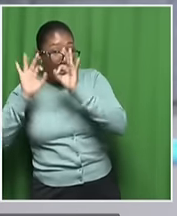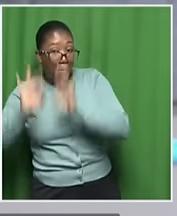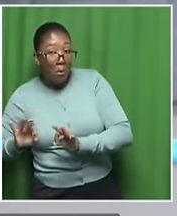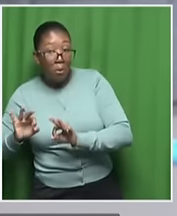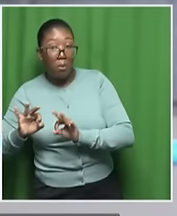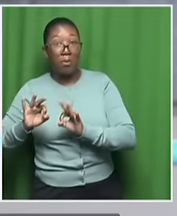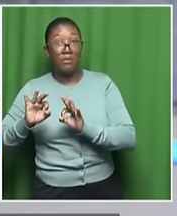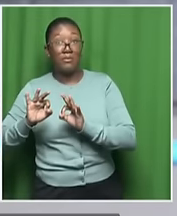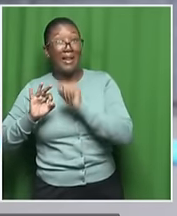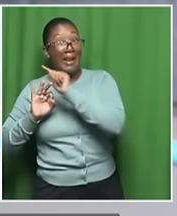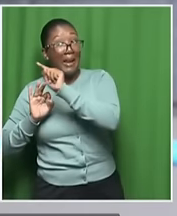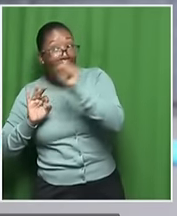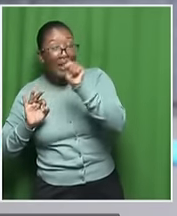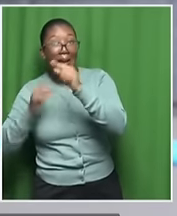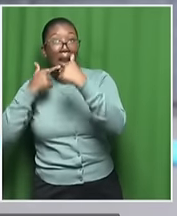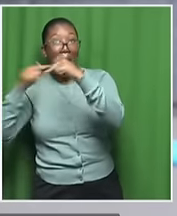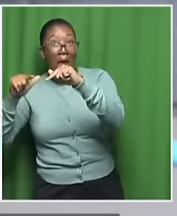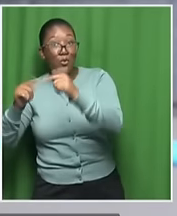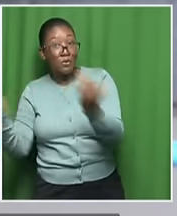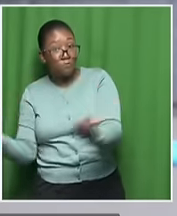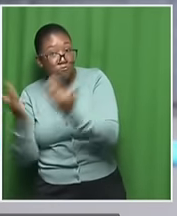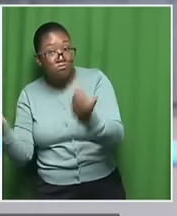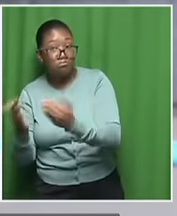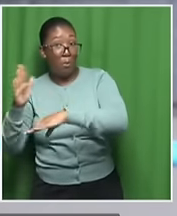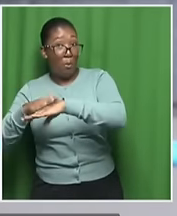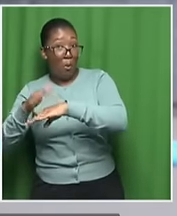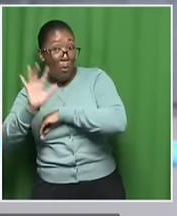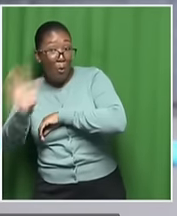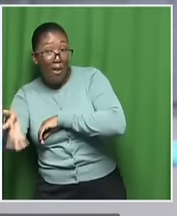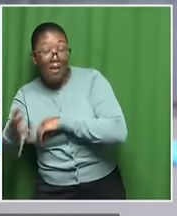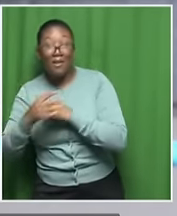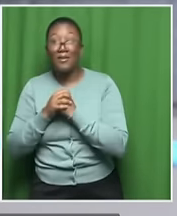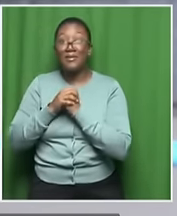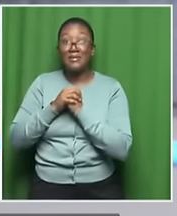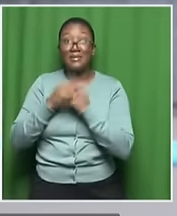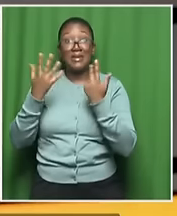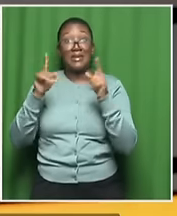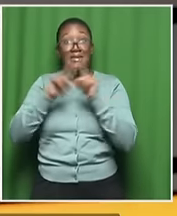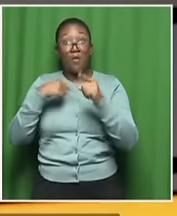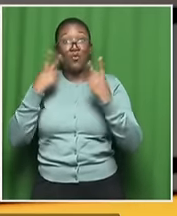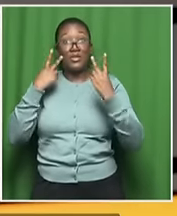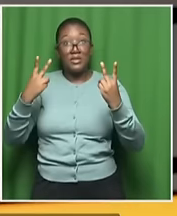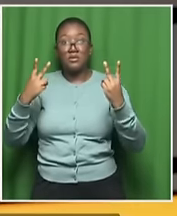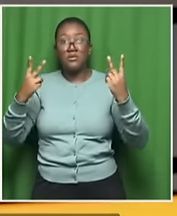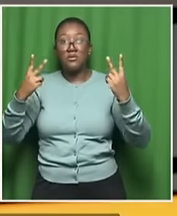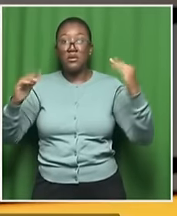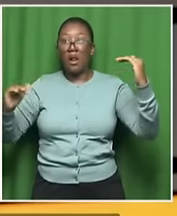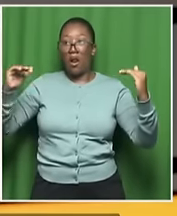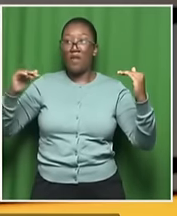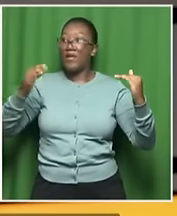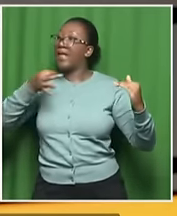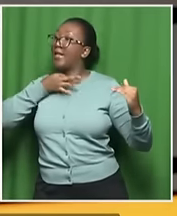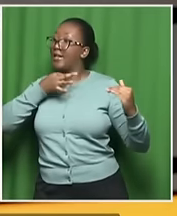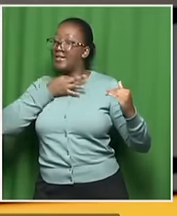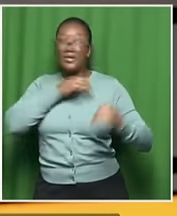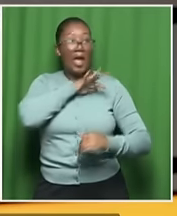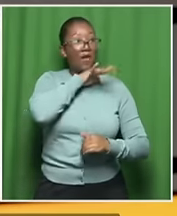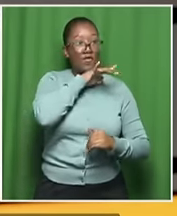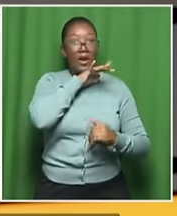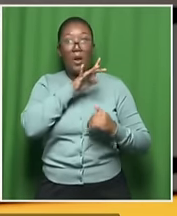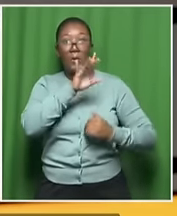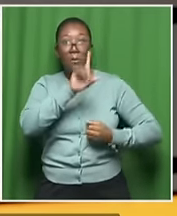other indigenous languages in South Africa to the level of, say, in English and Afrikaans, so that you go right